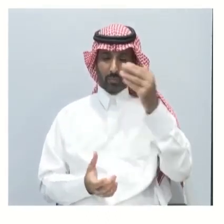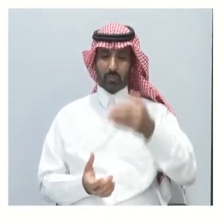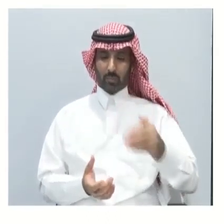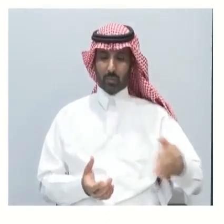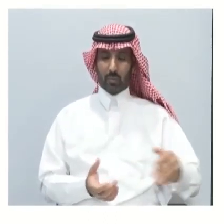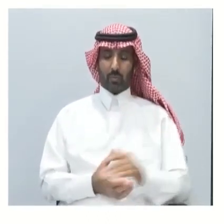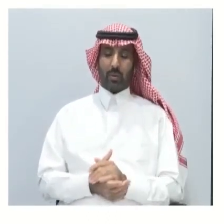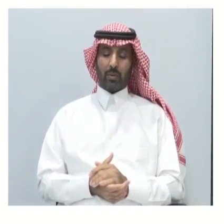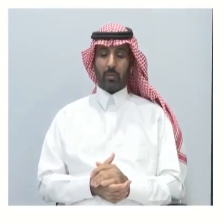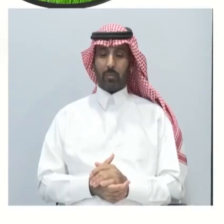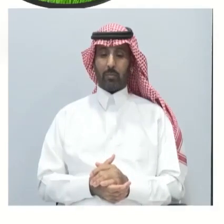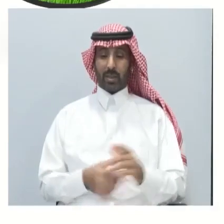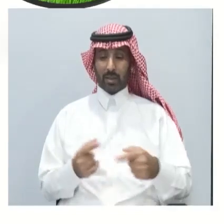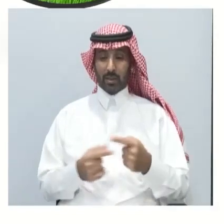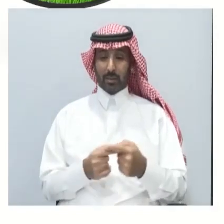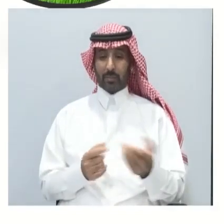have your while.